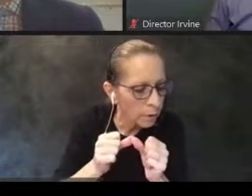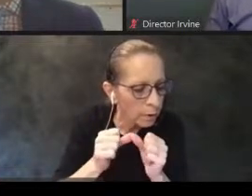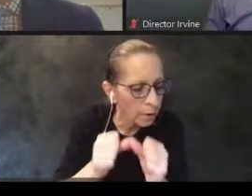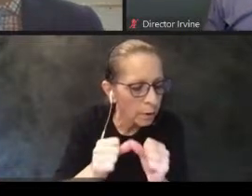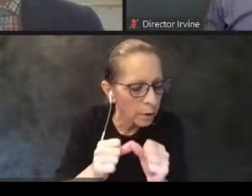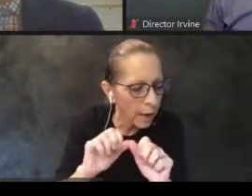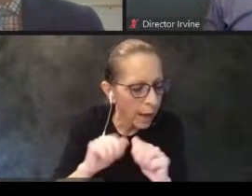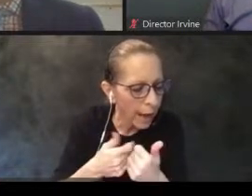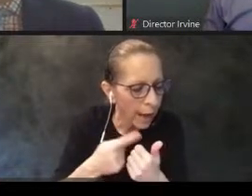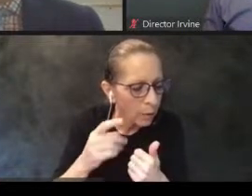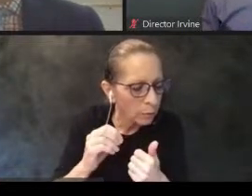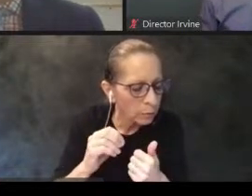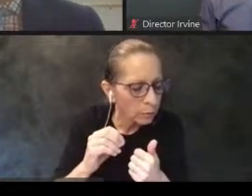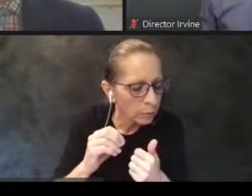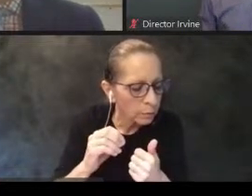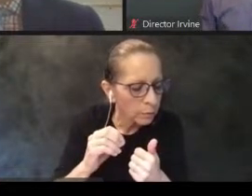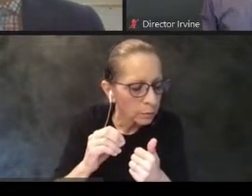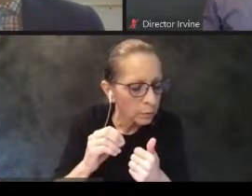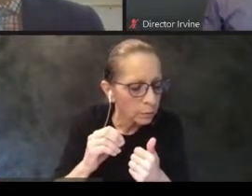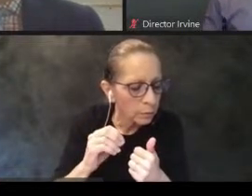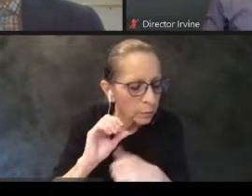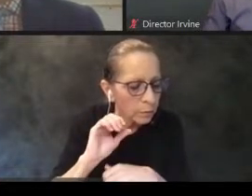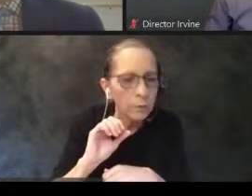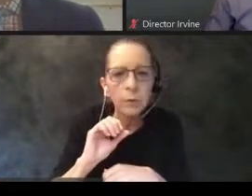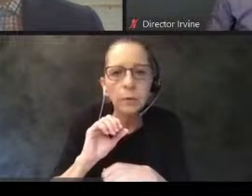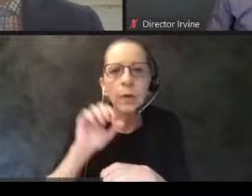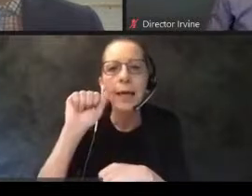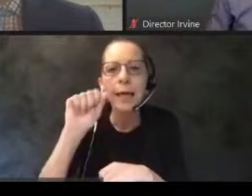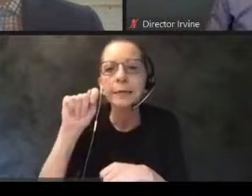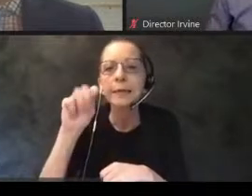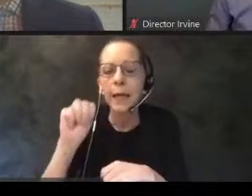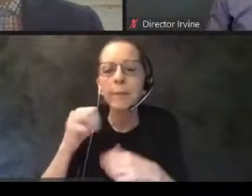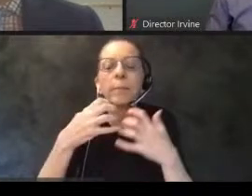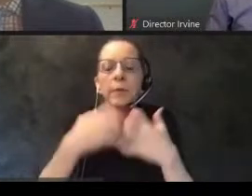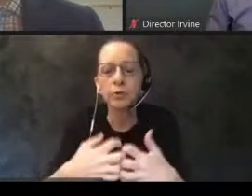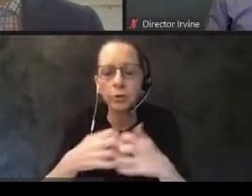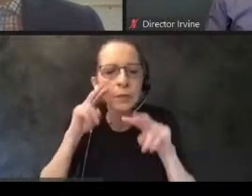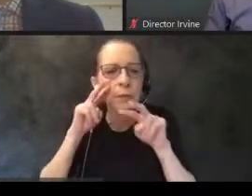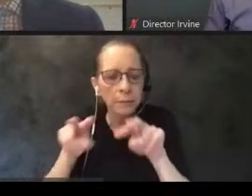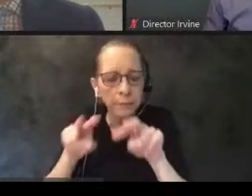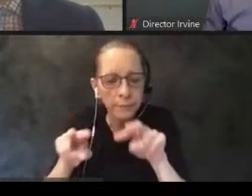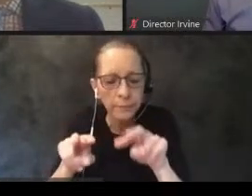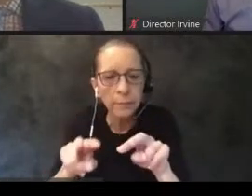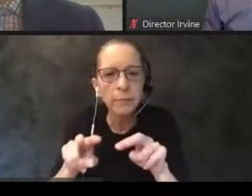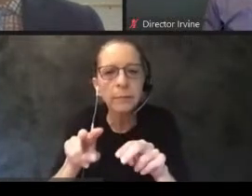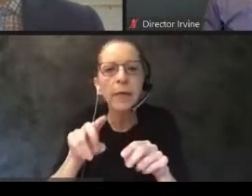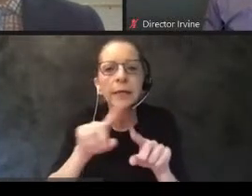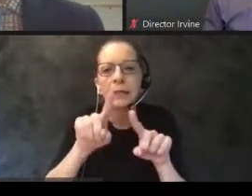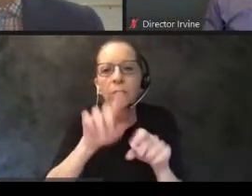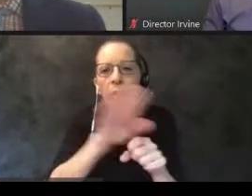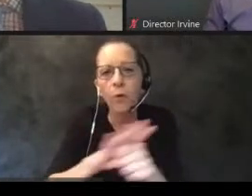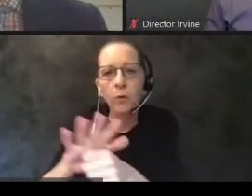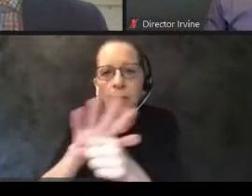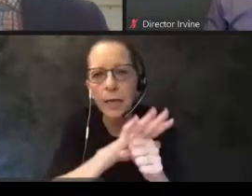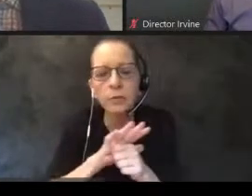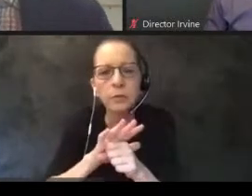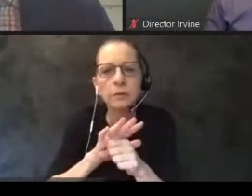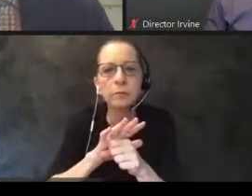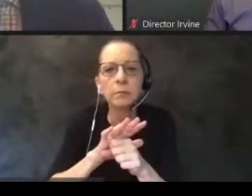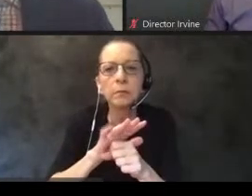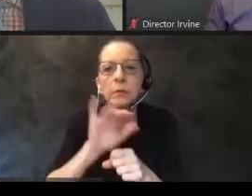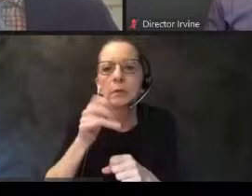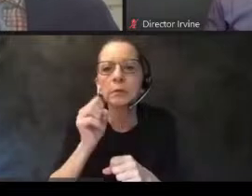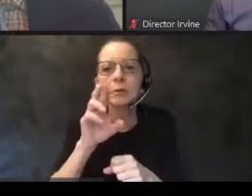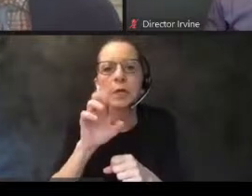automated teller machines at designated rail stations and employee locations. Jeremy Fine